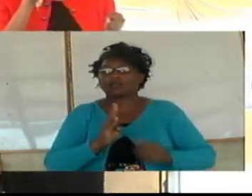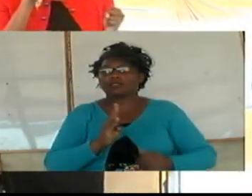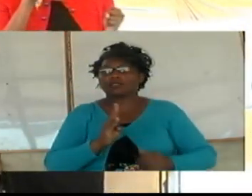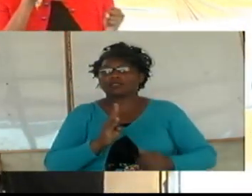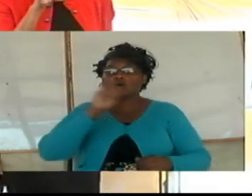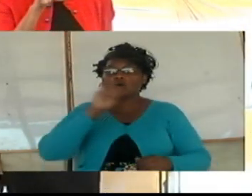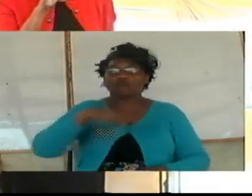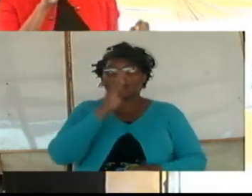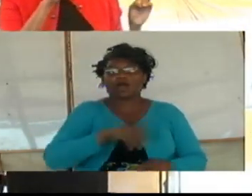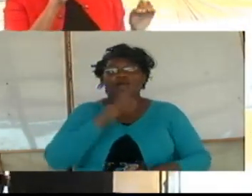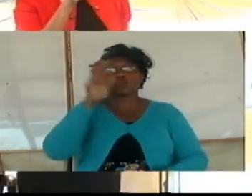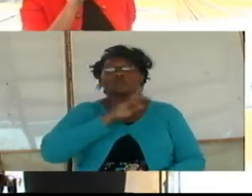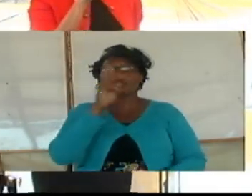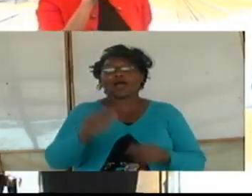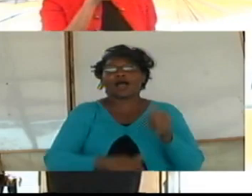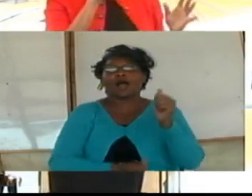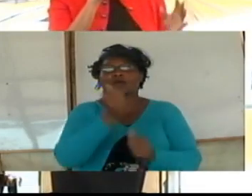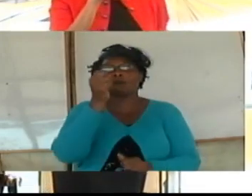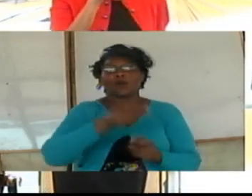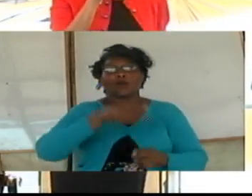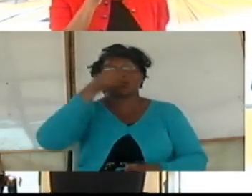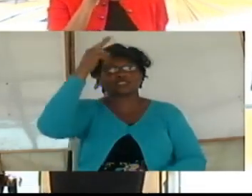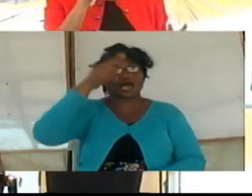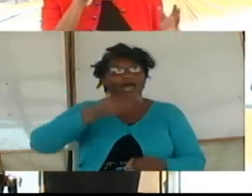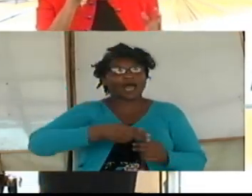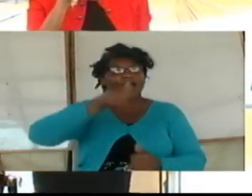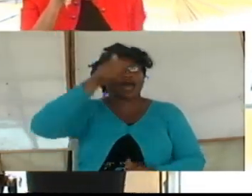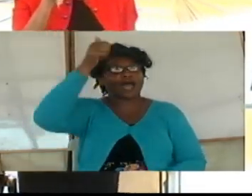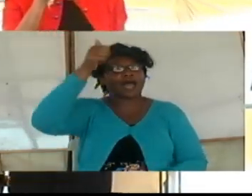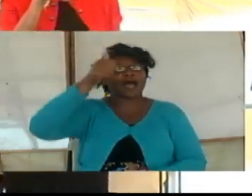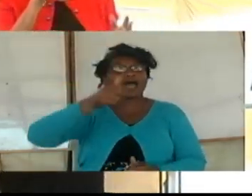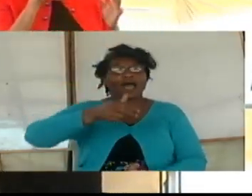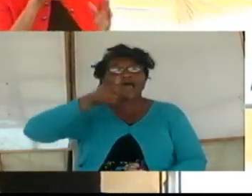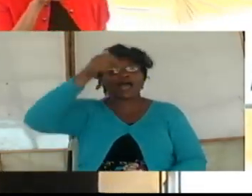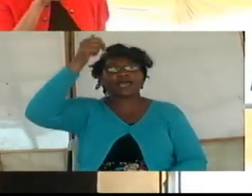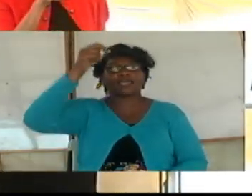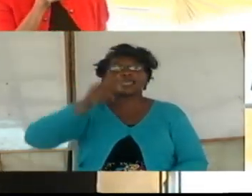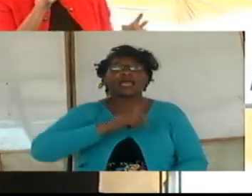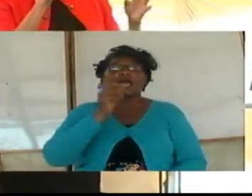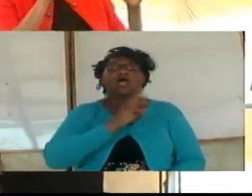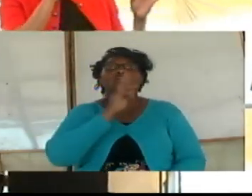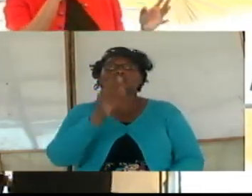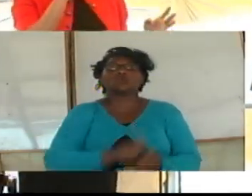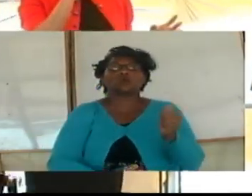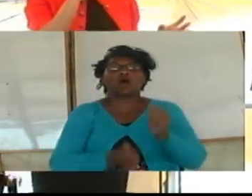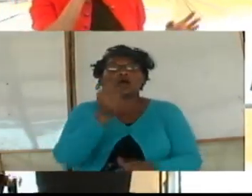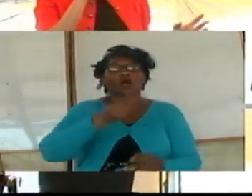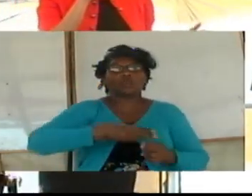You are the most high. Oh.